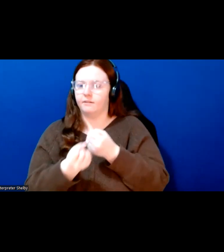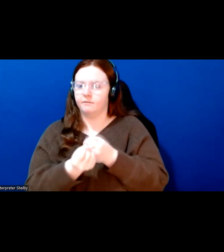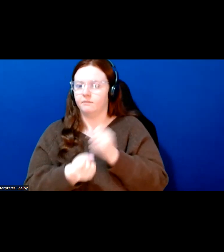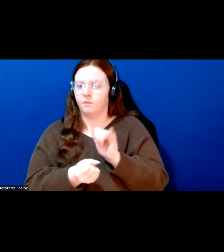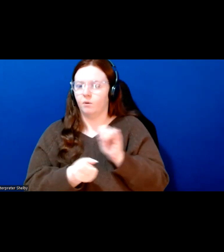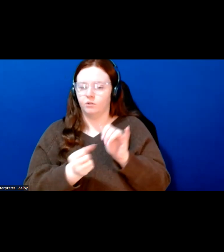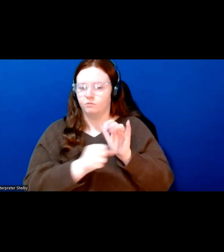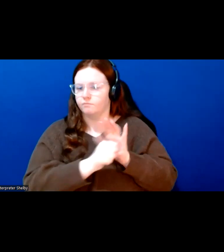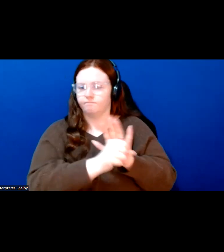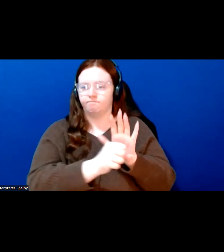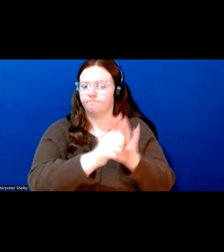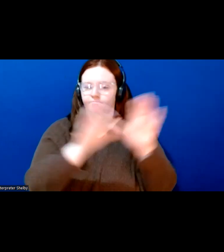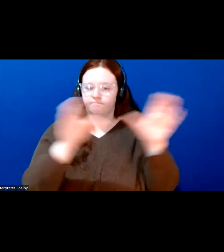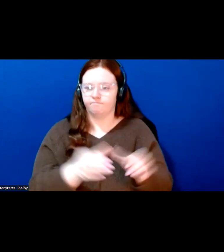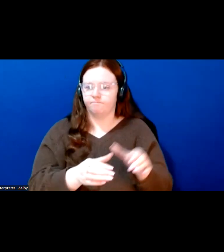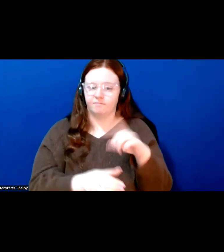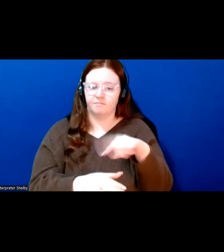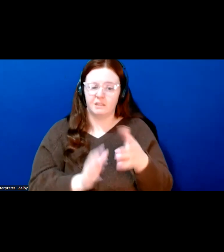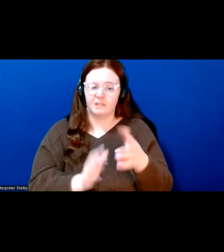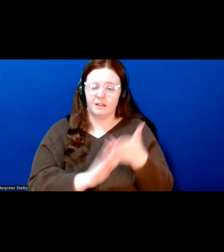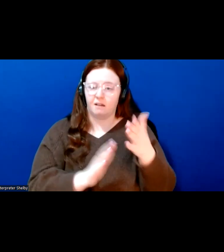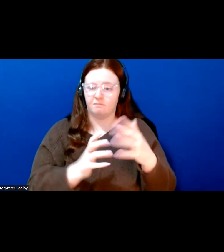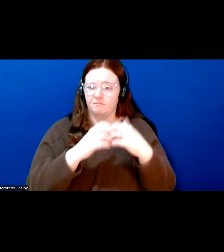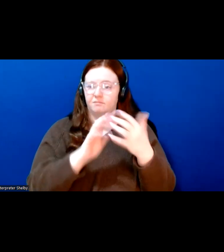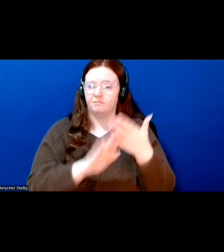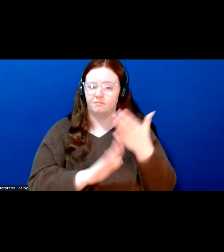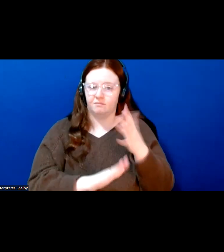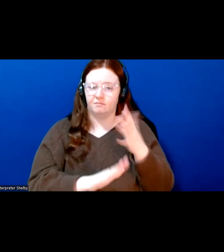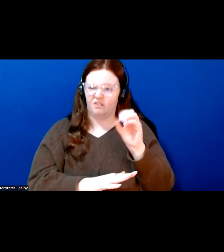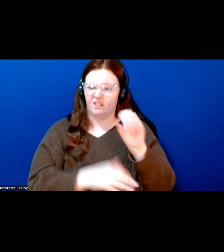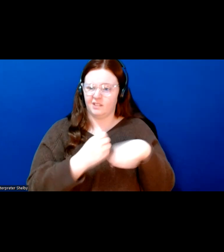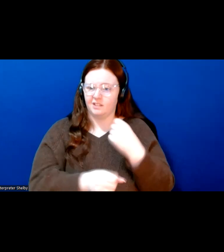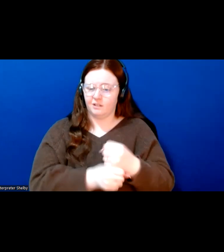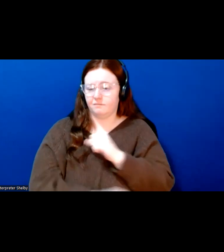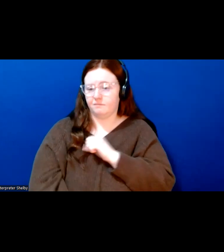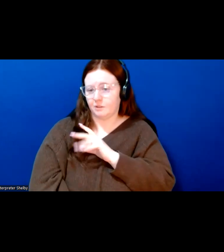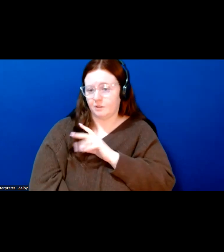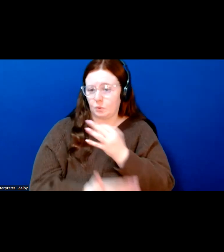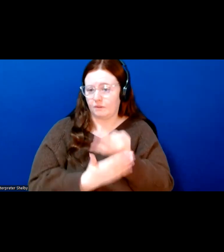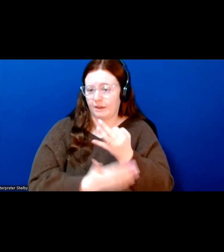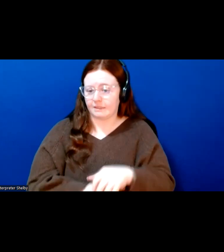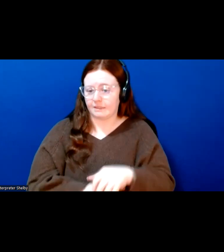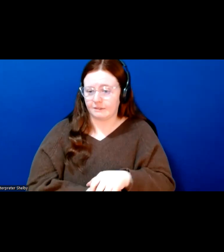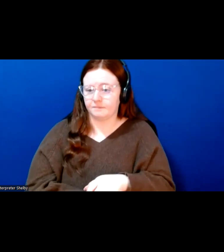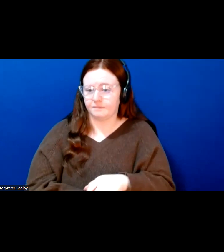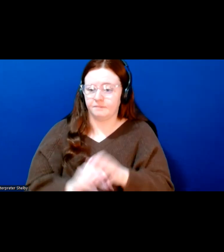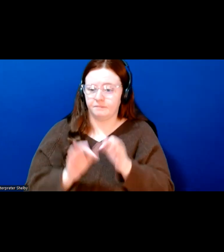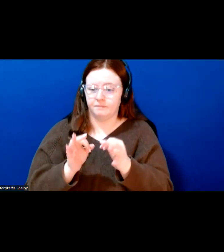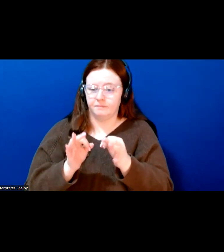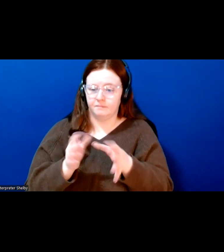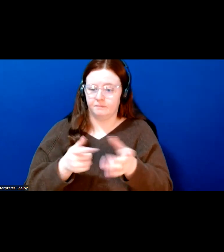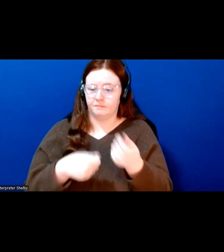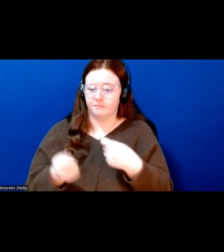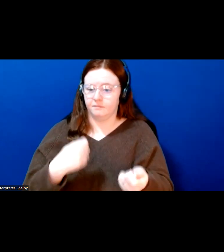up and running for 50 years, I believe. So that's a cool fact. L stands for lesbian,